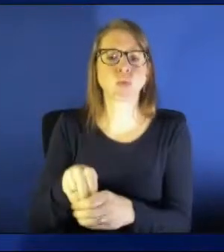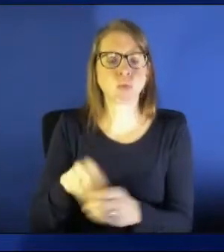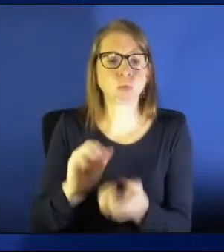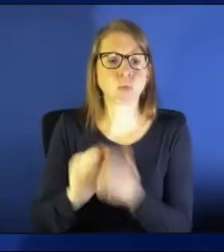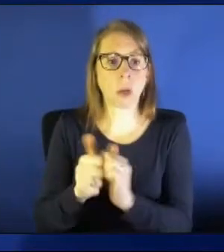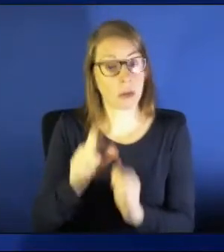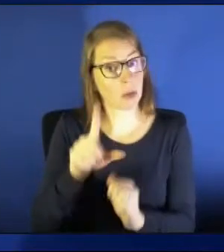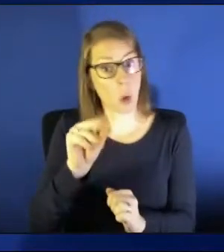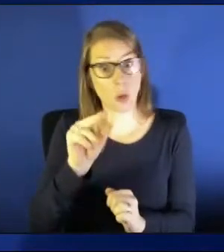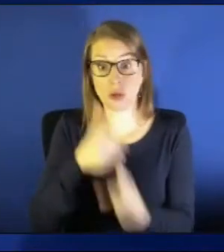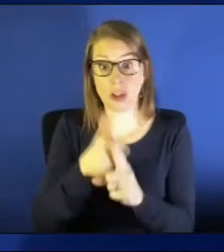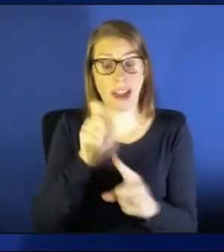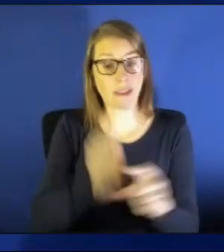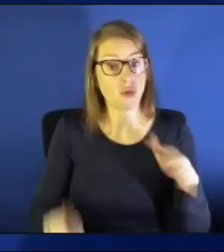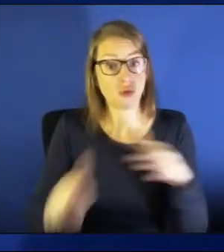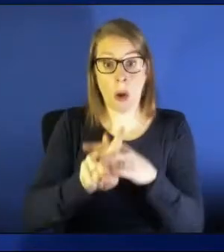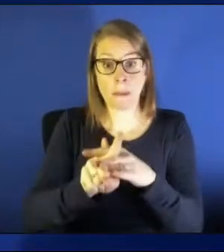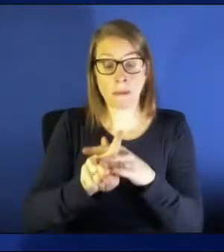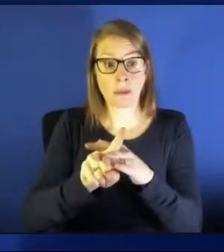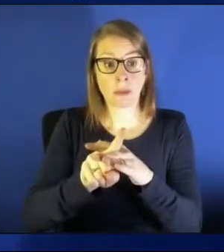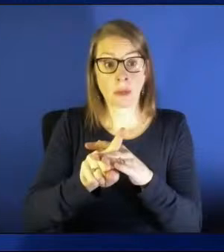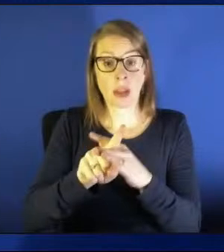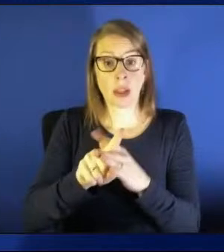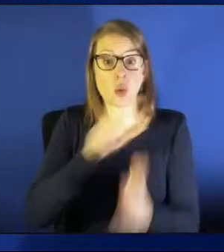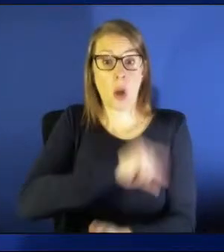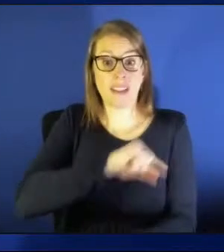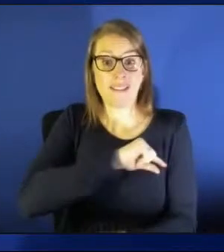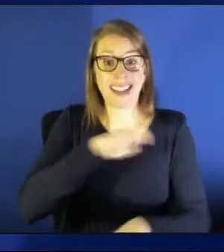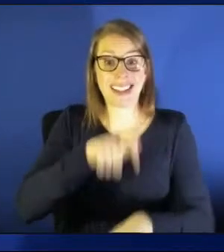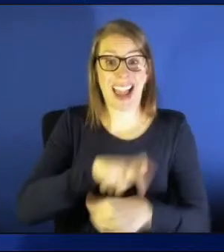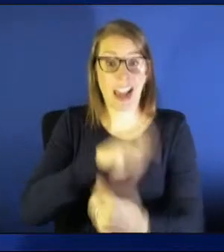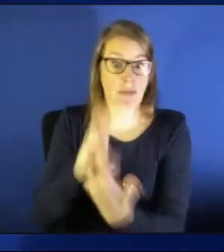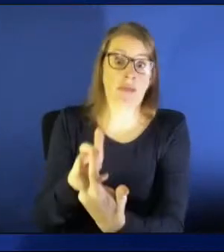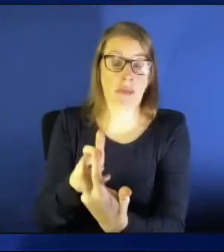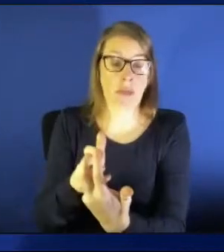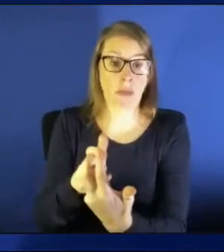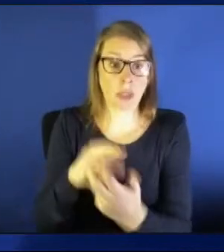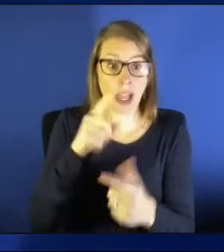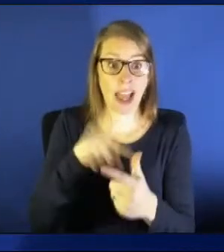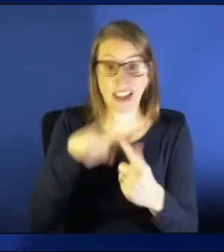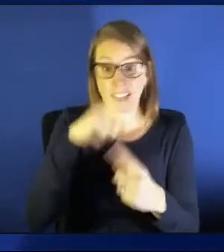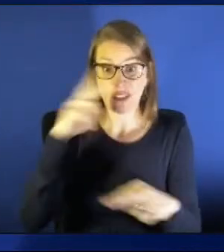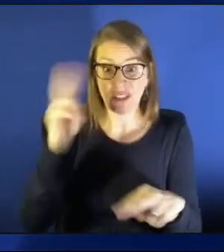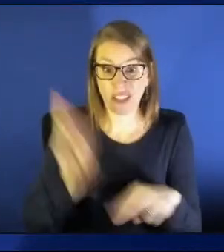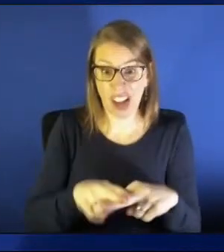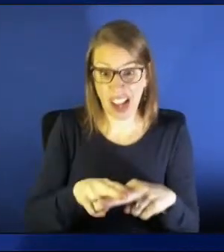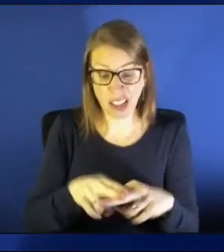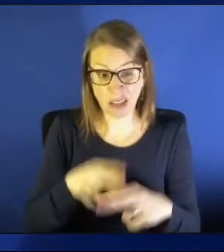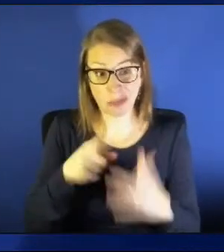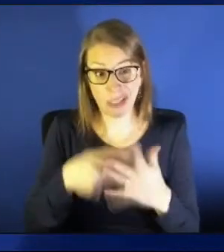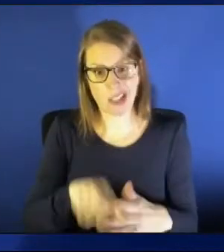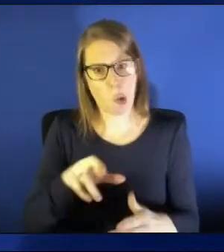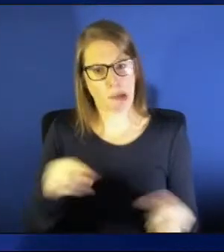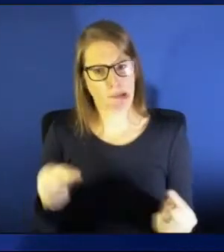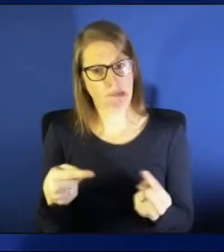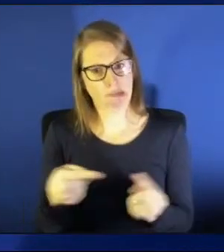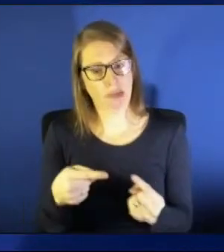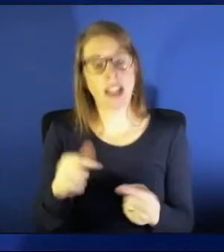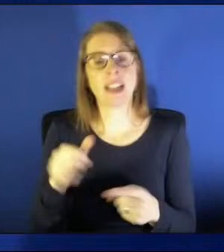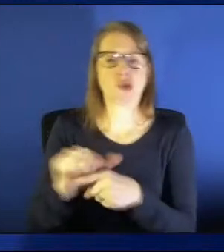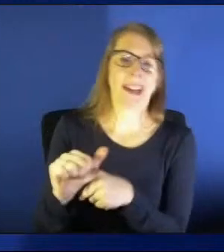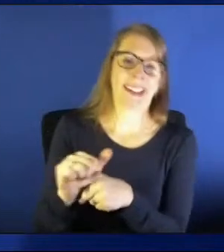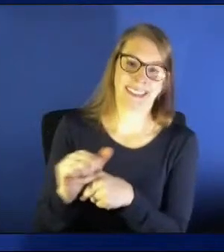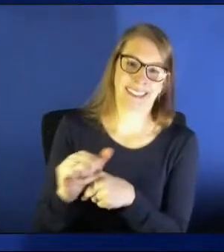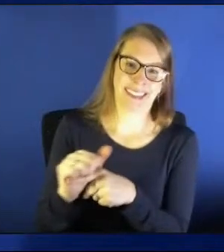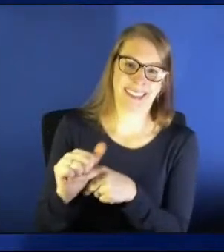a qualifying time. And then the real fun begins, or the real agony, depending on how you look at it, and that is the training. But actually, the training